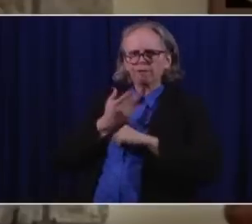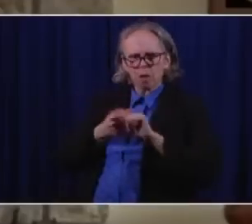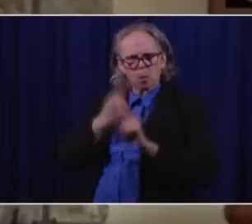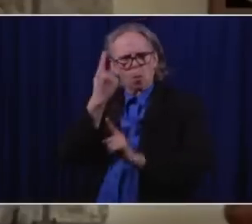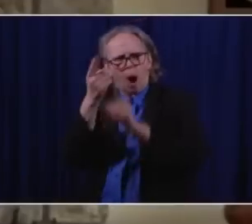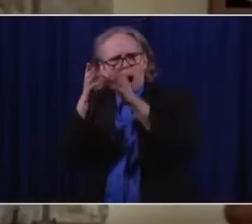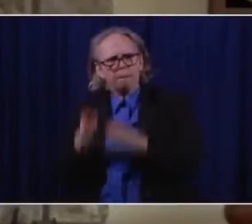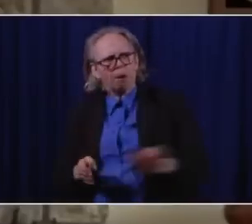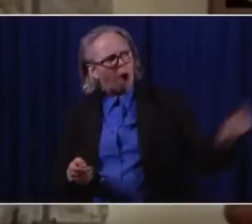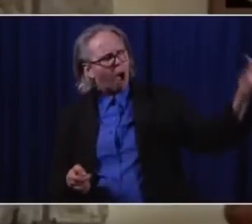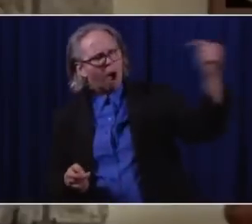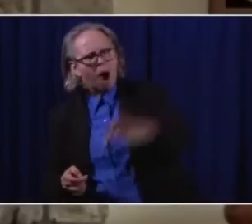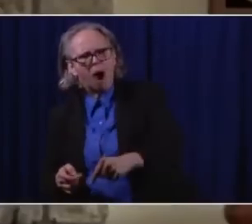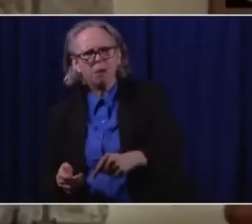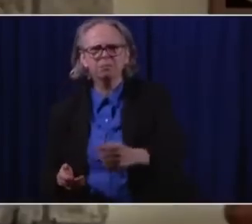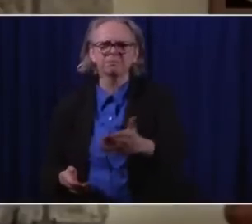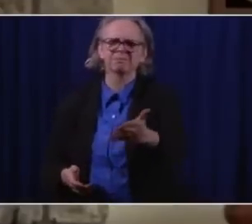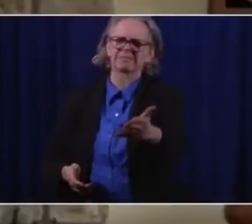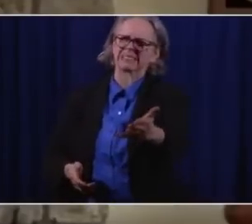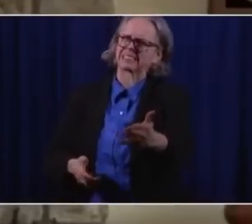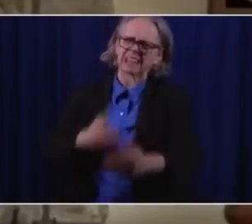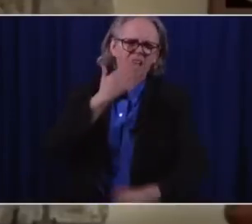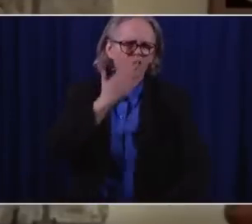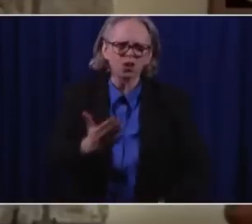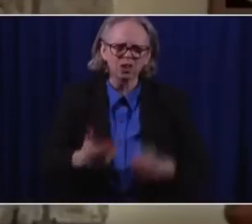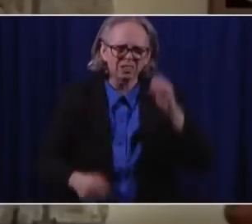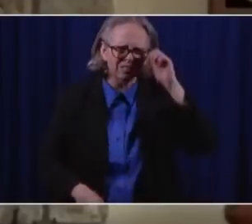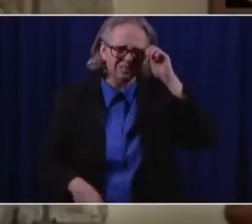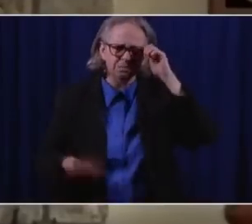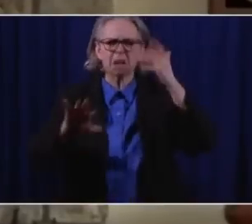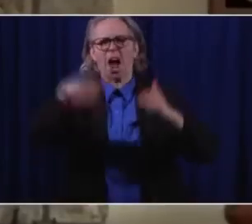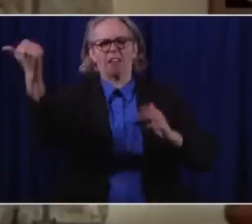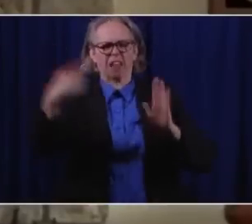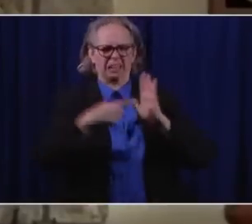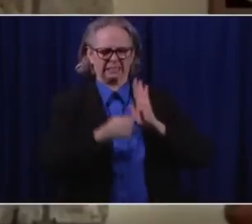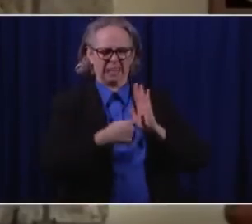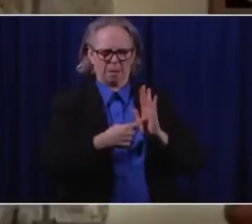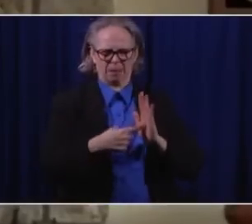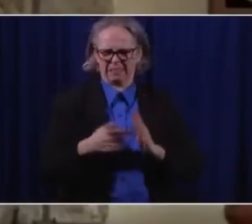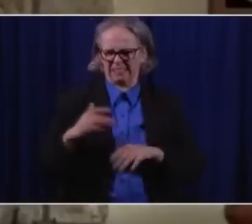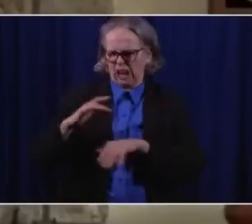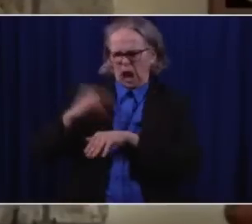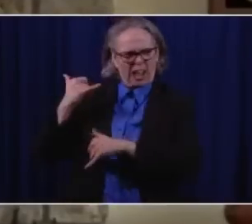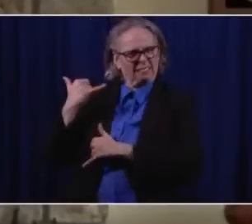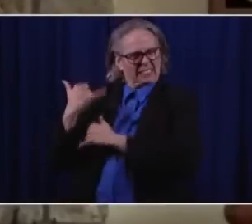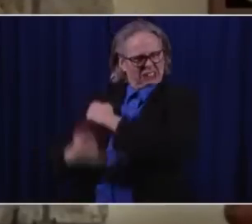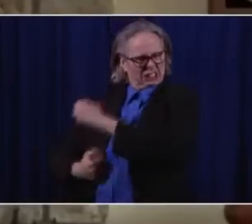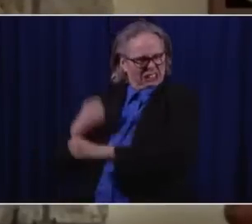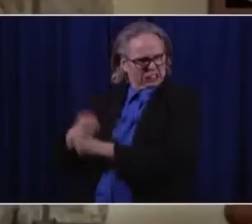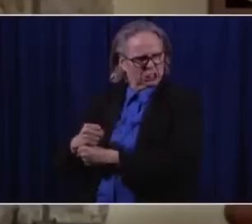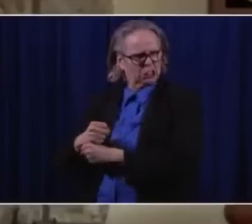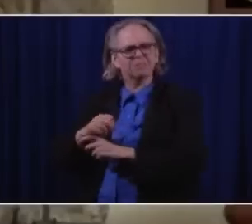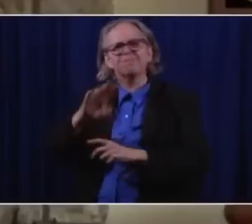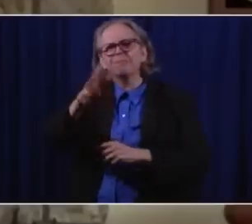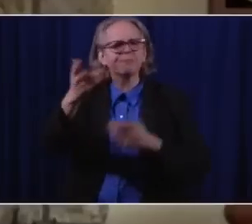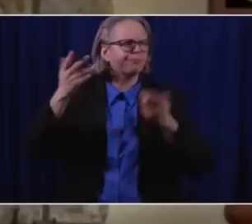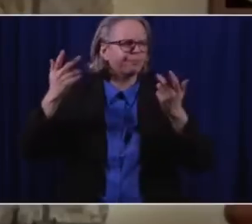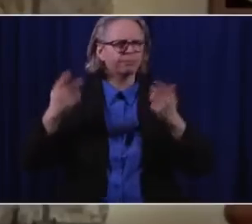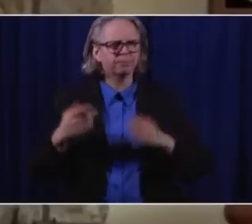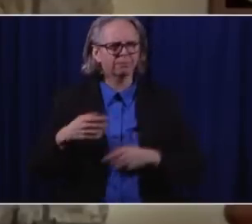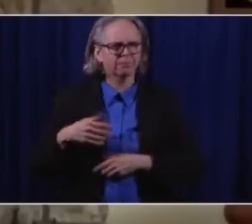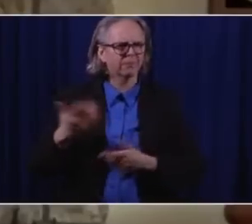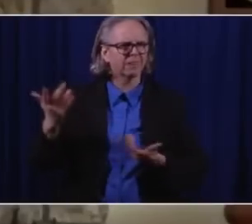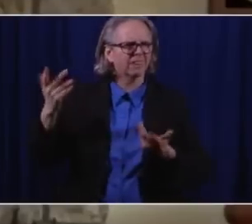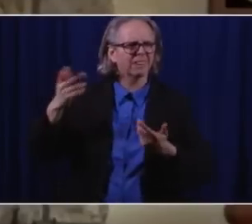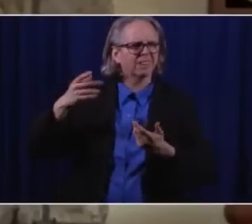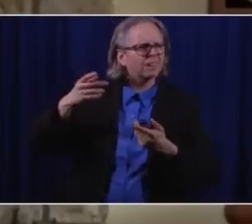Not good. Another example, earlier this year, President Trump very correctly placed a moratorium on travelers from